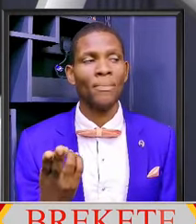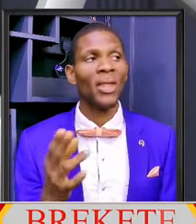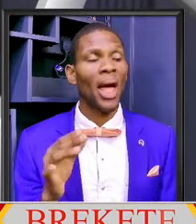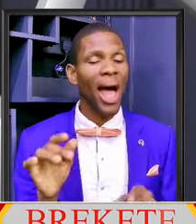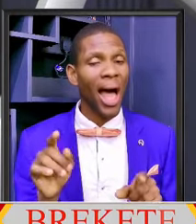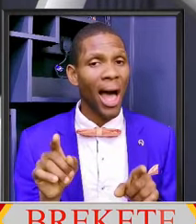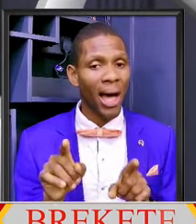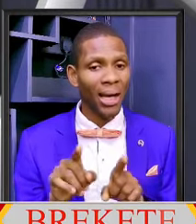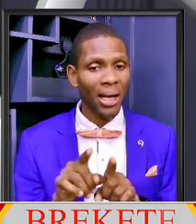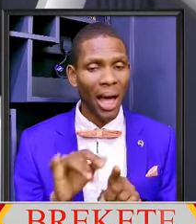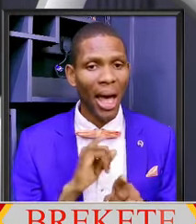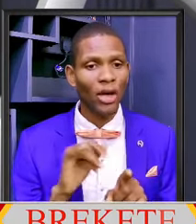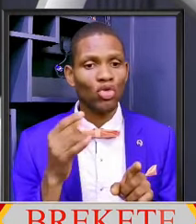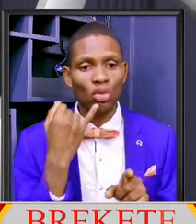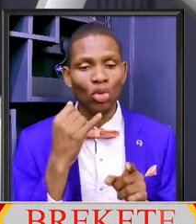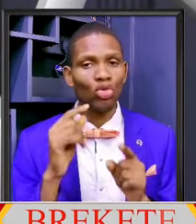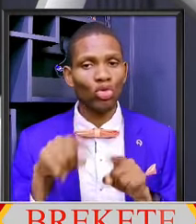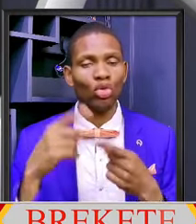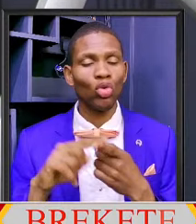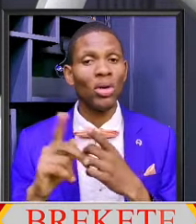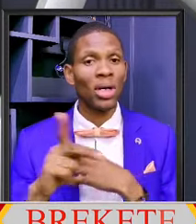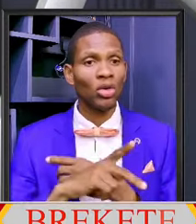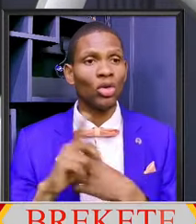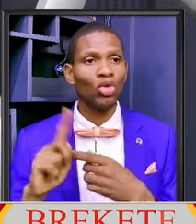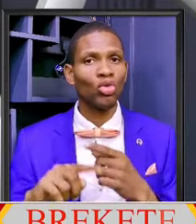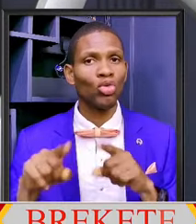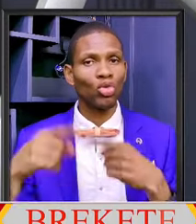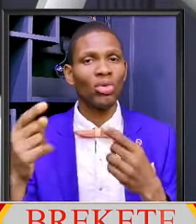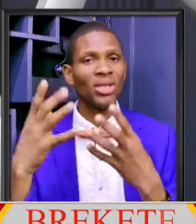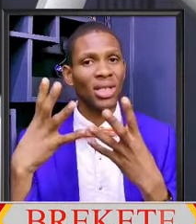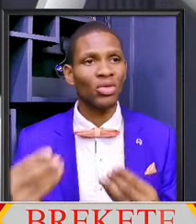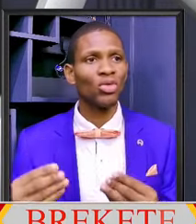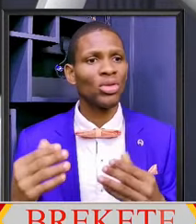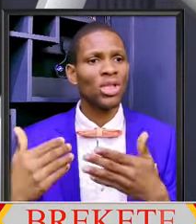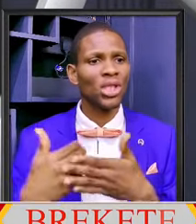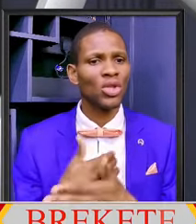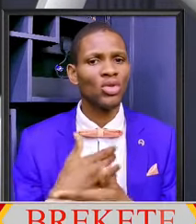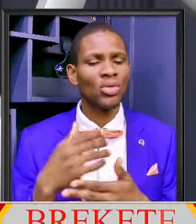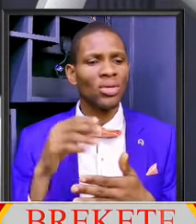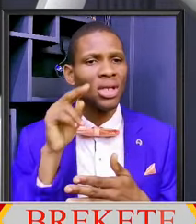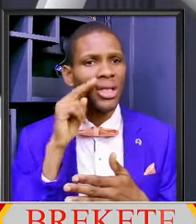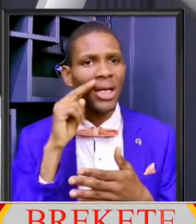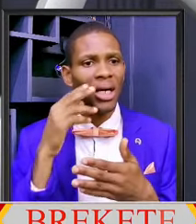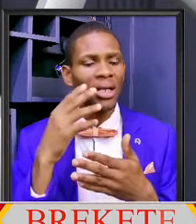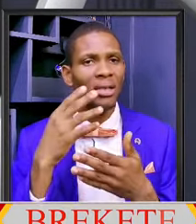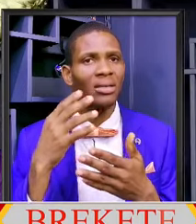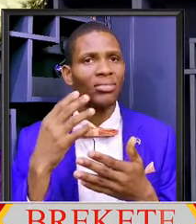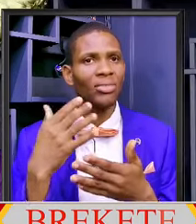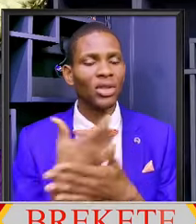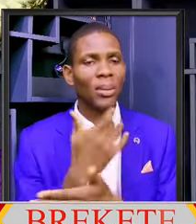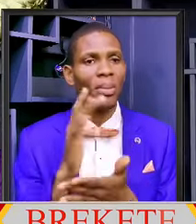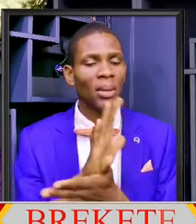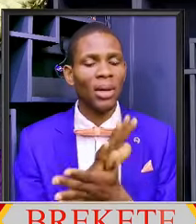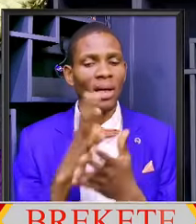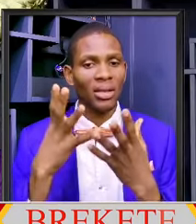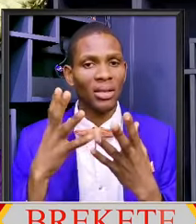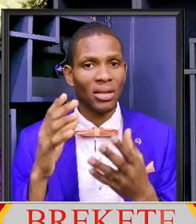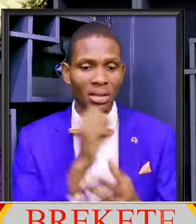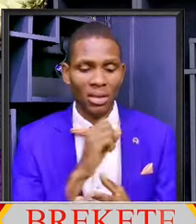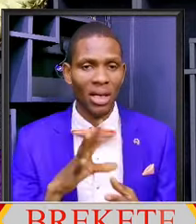I suppose enter Kaduna on Thursday to go settle New Nigeria newspaper staff and a